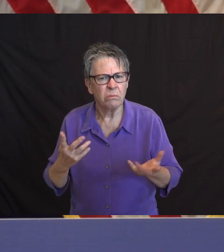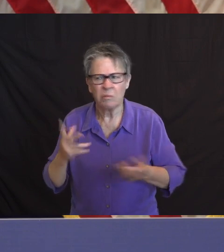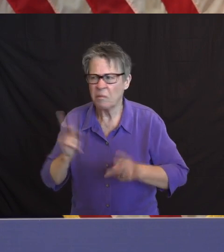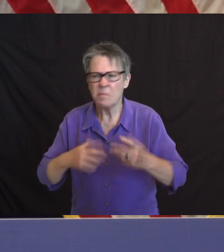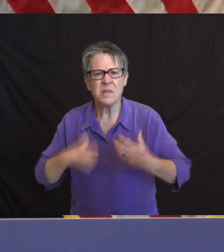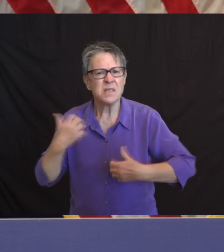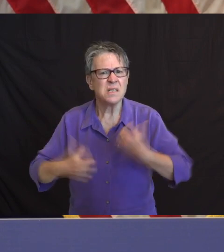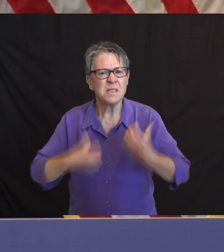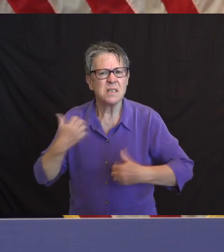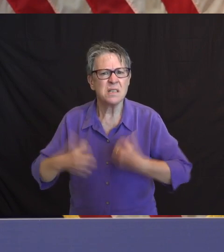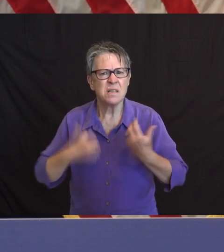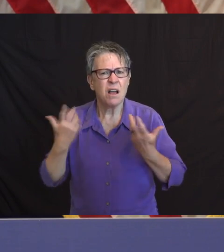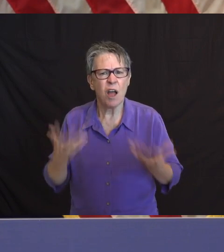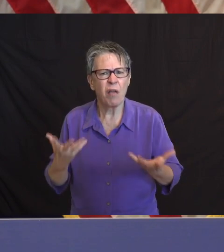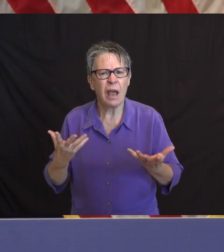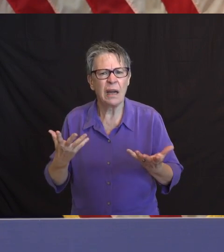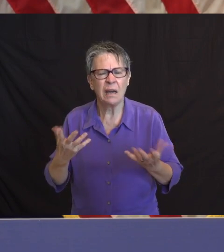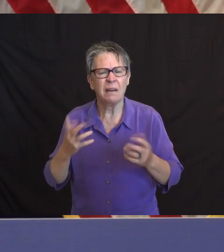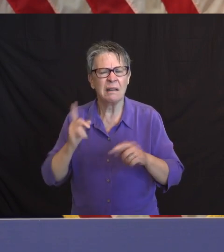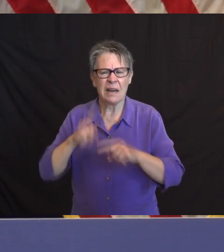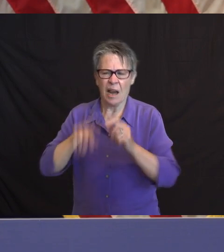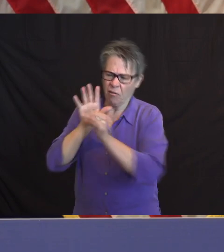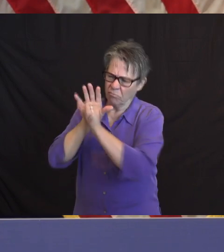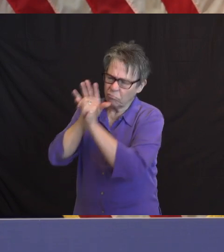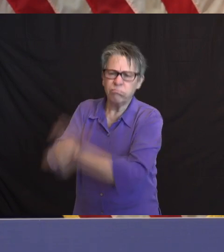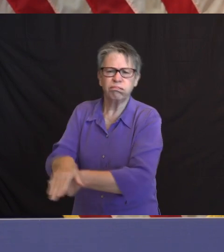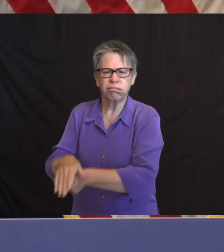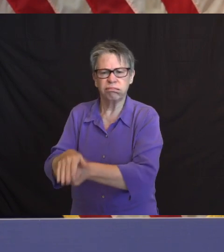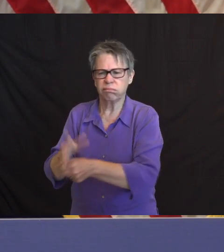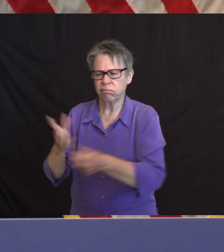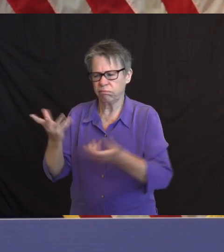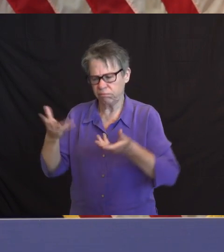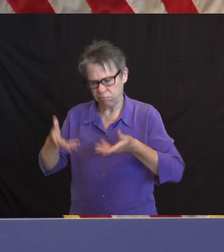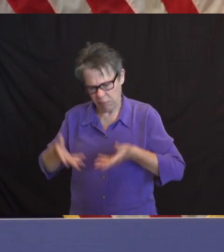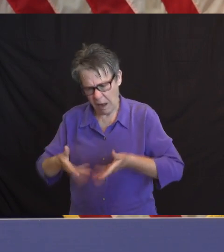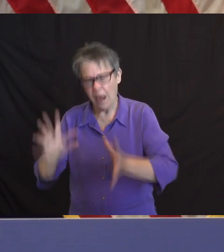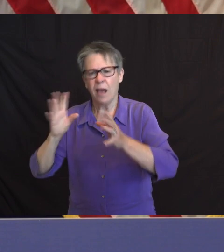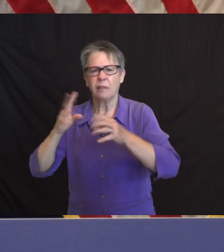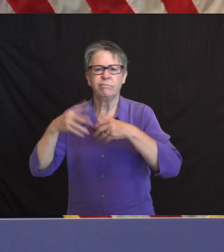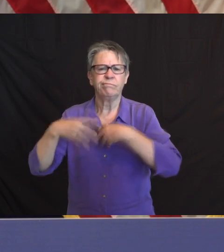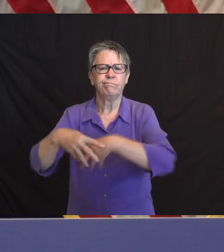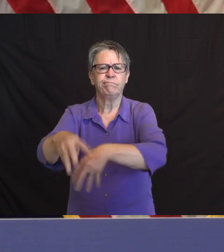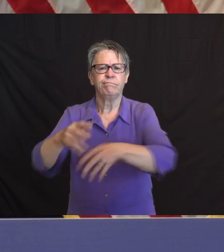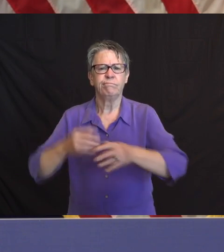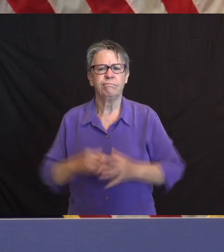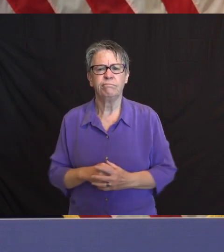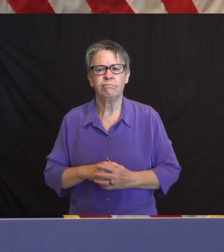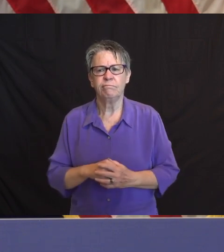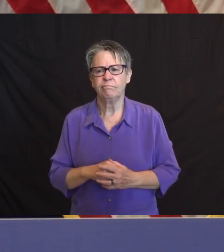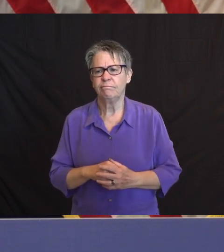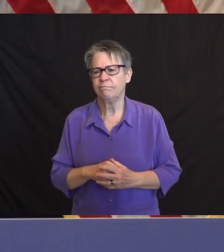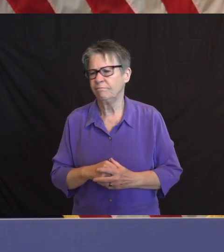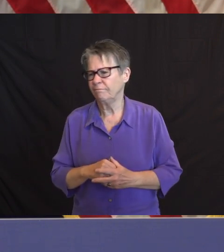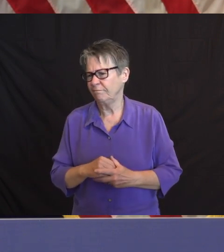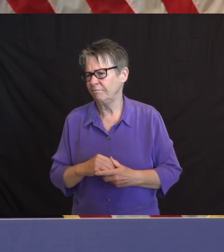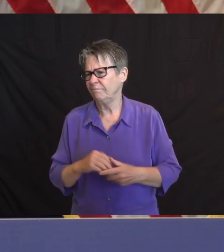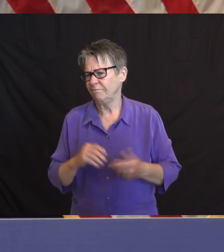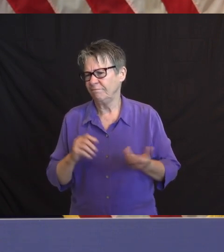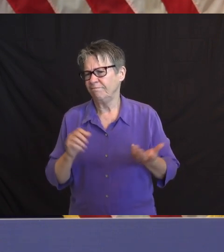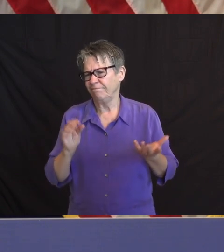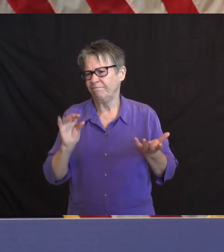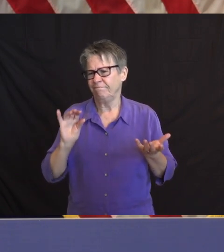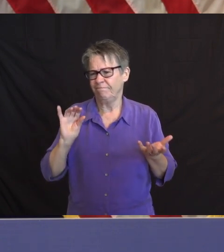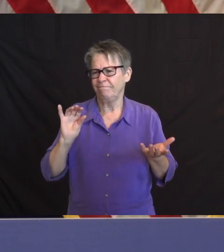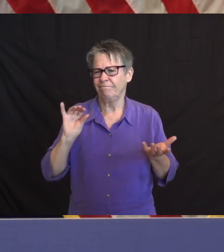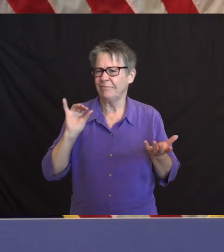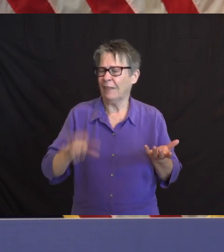anger. I can't imagine what that looks like as it relates to public safety. And so I would add that dimension to my answer, which is I think